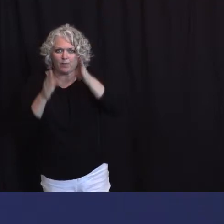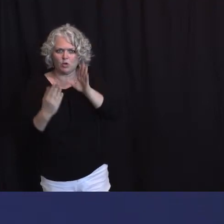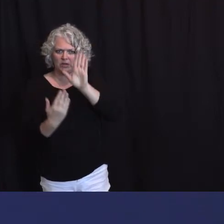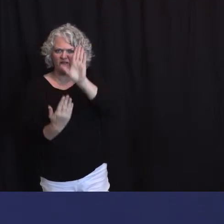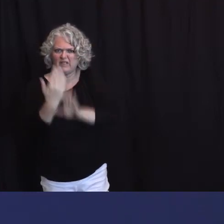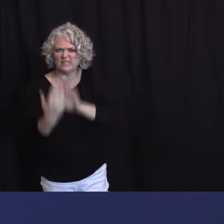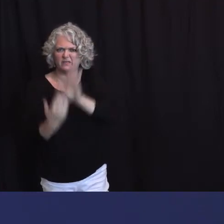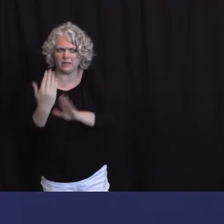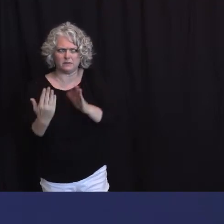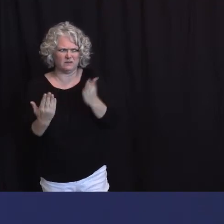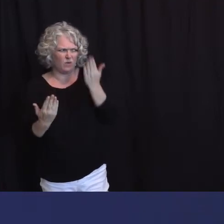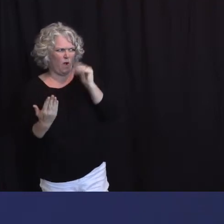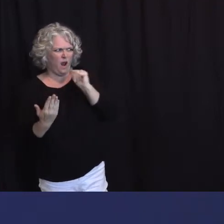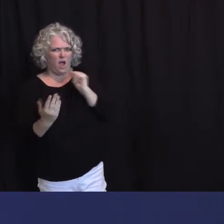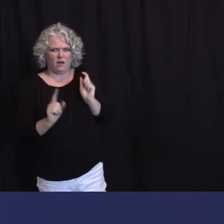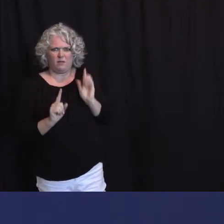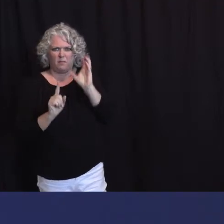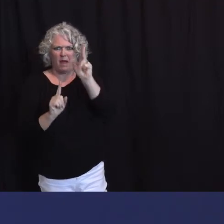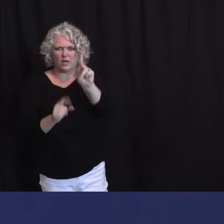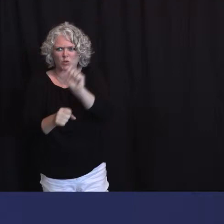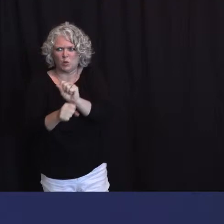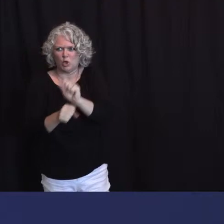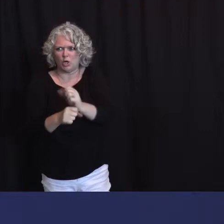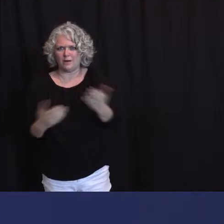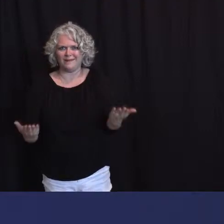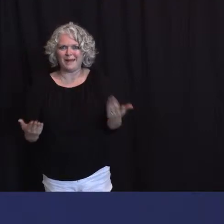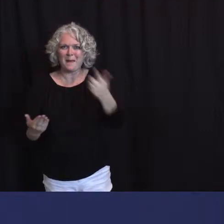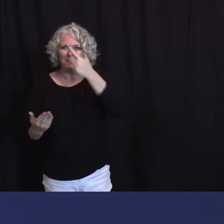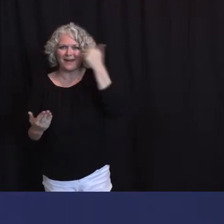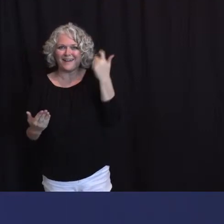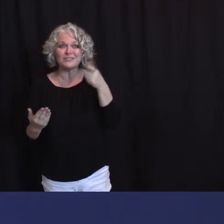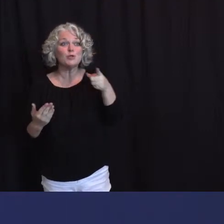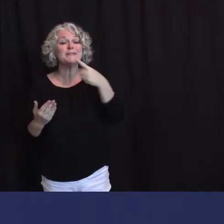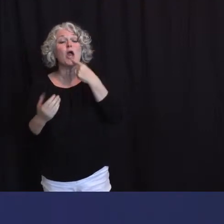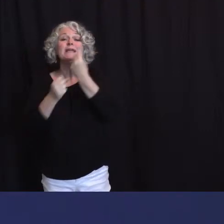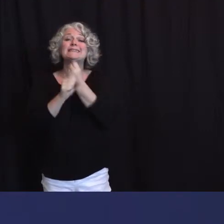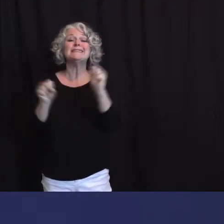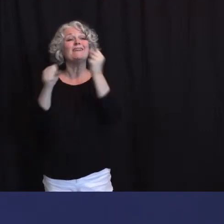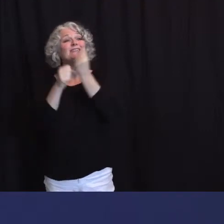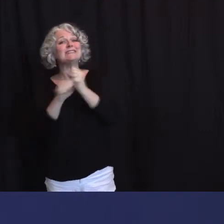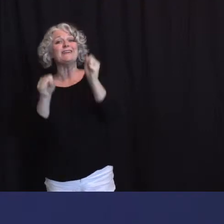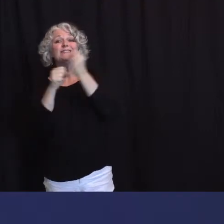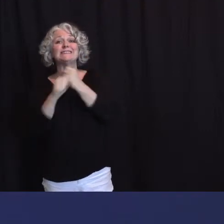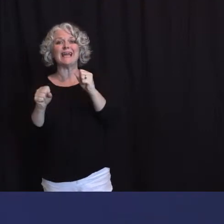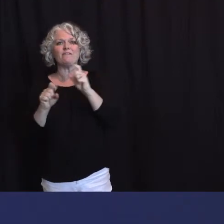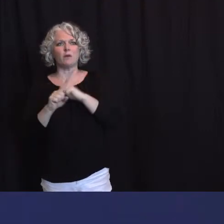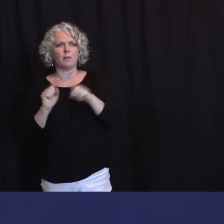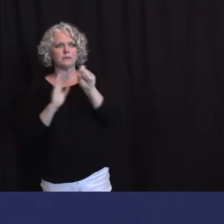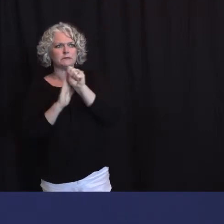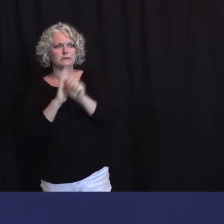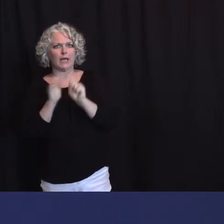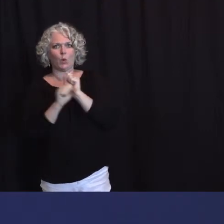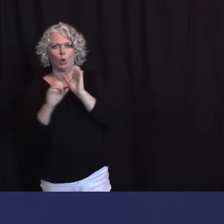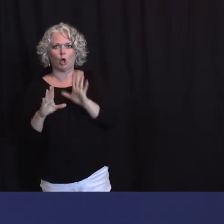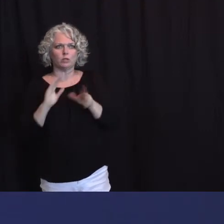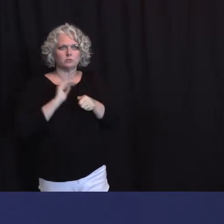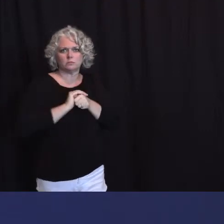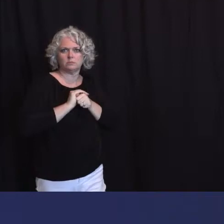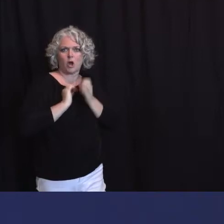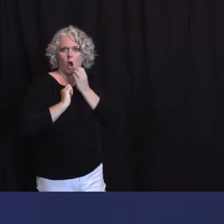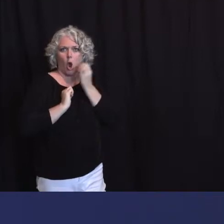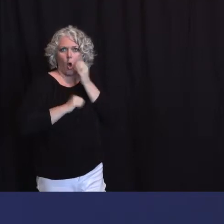they? Do you think this sends a mixed message to New Jersey residents regarding safety? And what do you tell New Jersey residents who are still unable to get